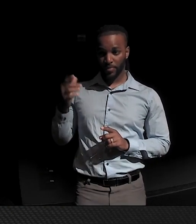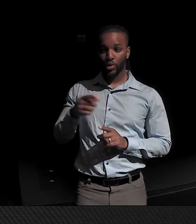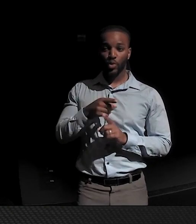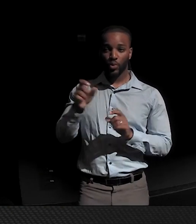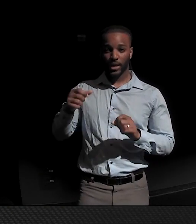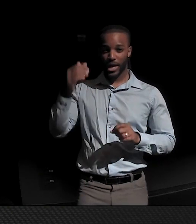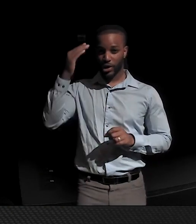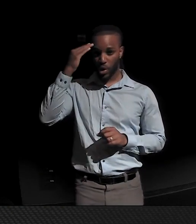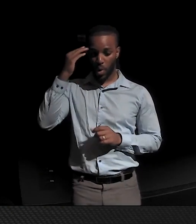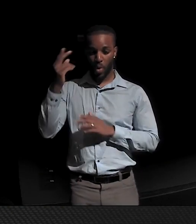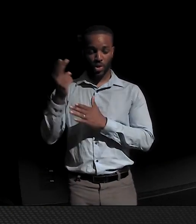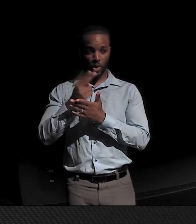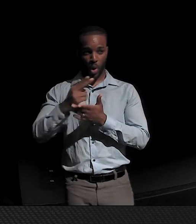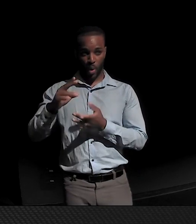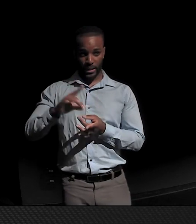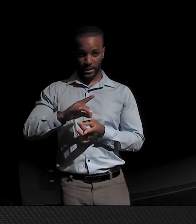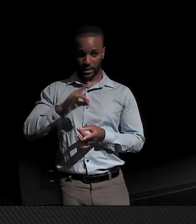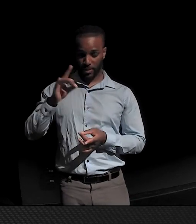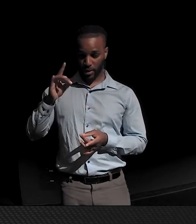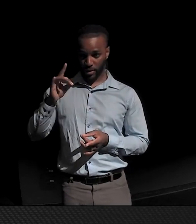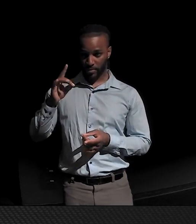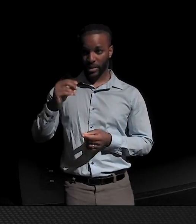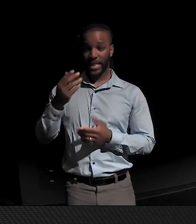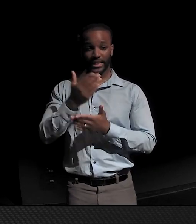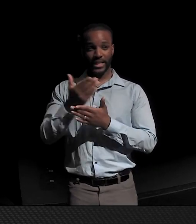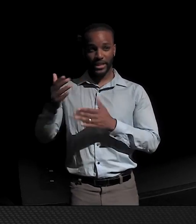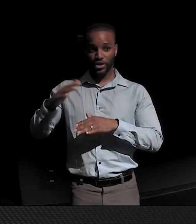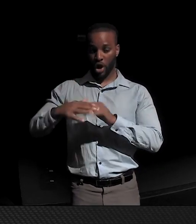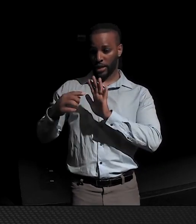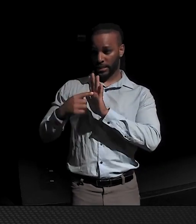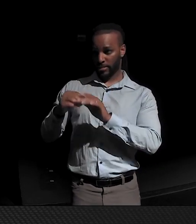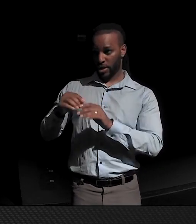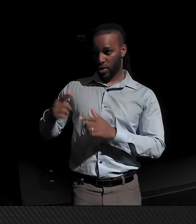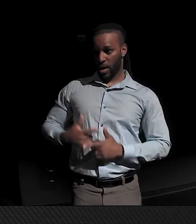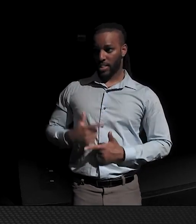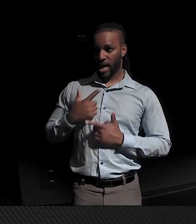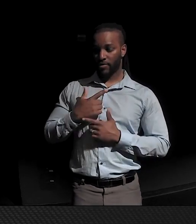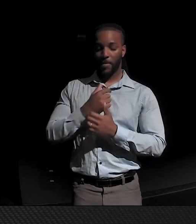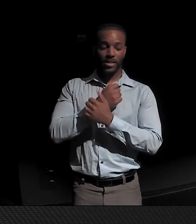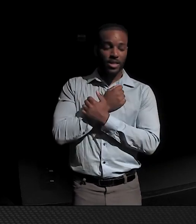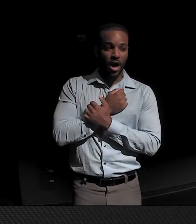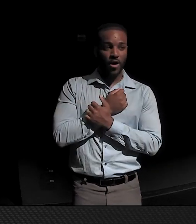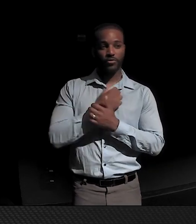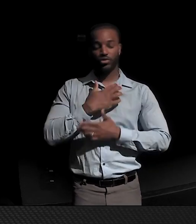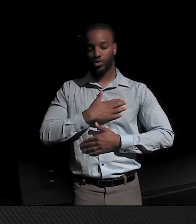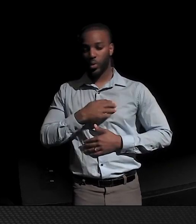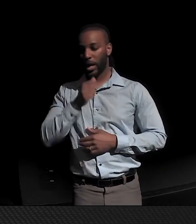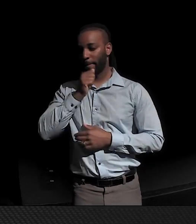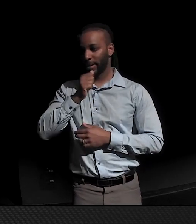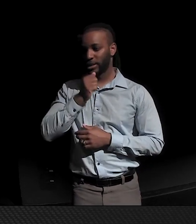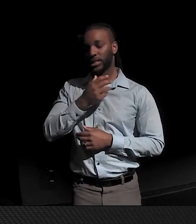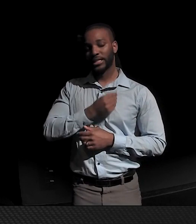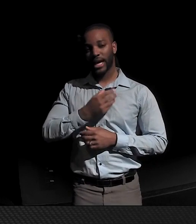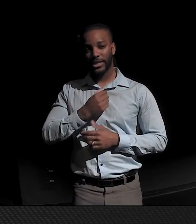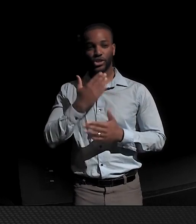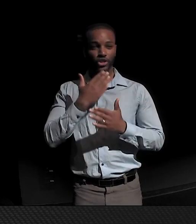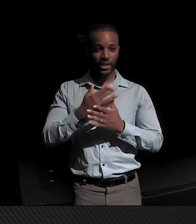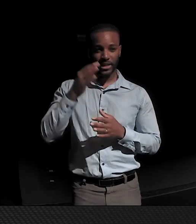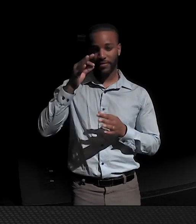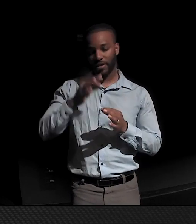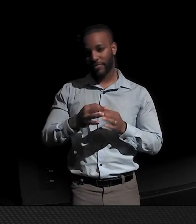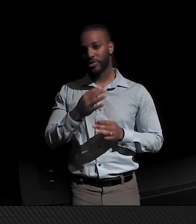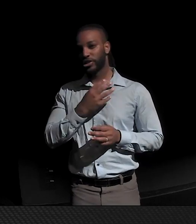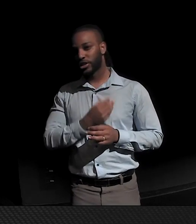know Holy Spirit, and that the things on display of your life would be love, joy, peace, patience, kindness, goodness, faithfulness,